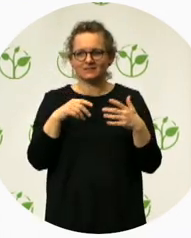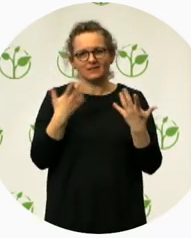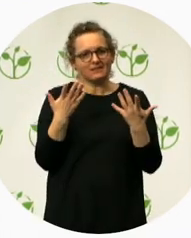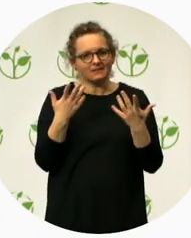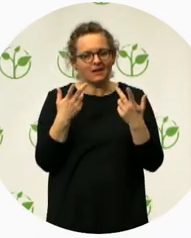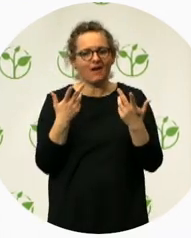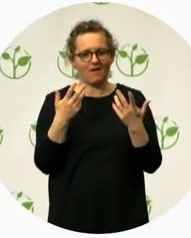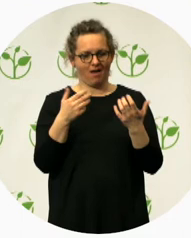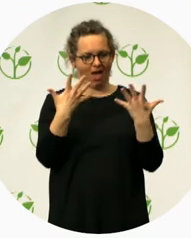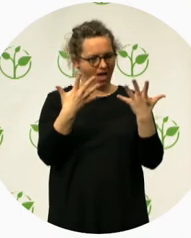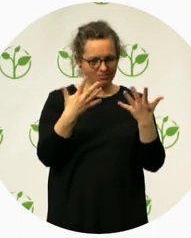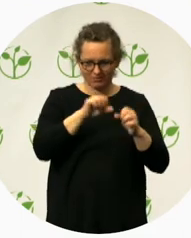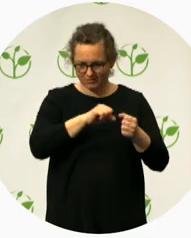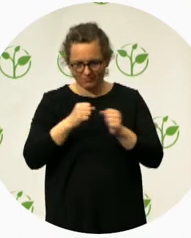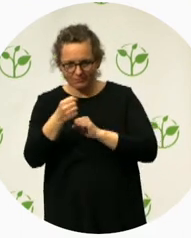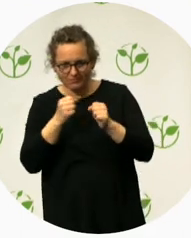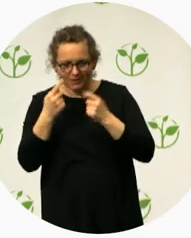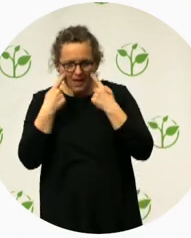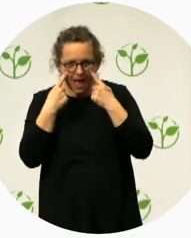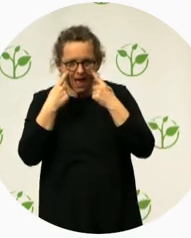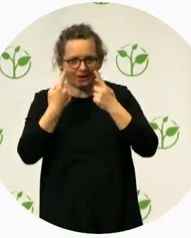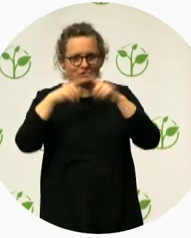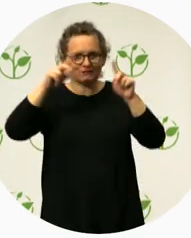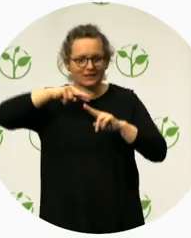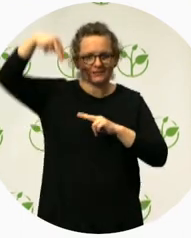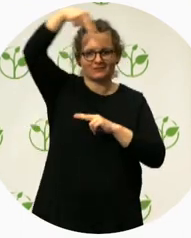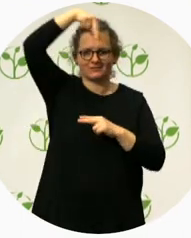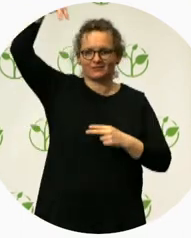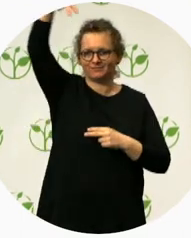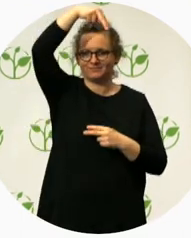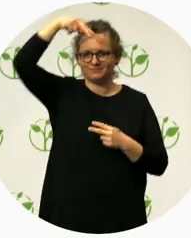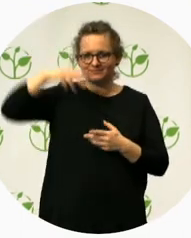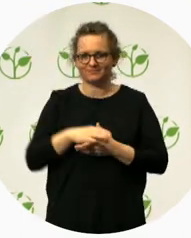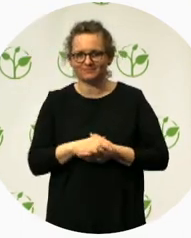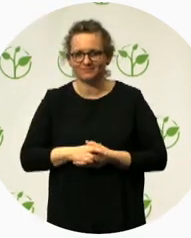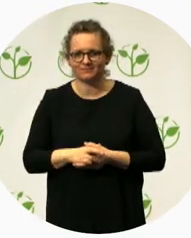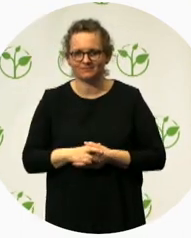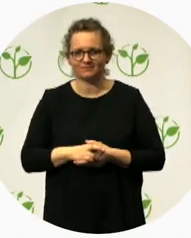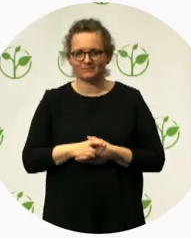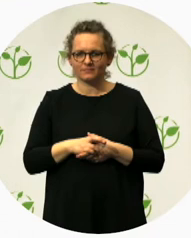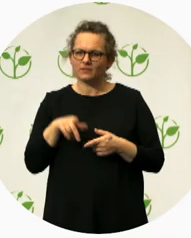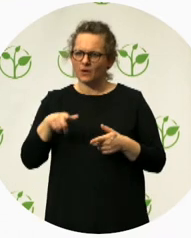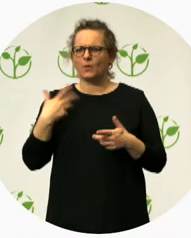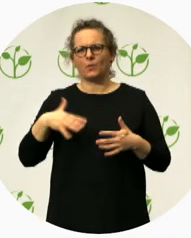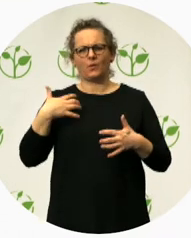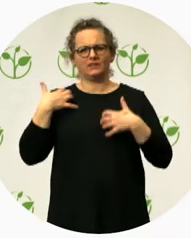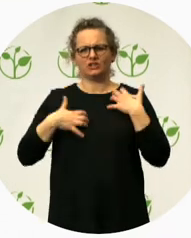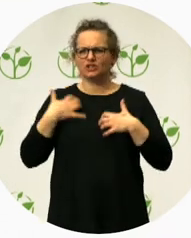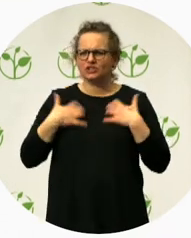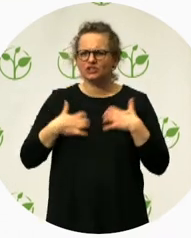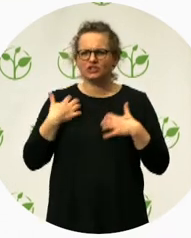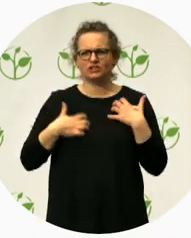calculations. So it's very, very exciting what's going on. And even to this extent that drone technology is moving